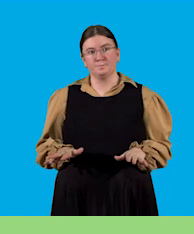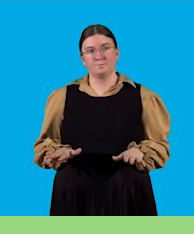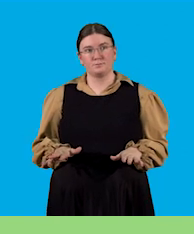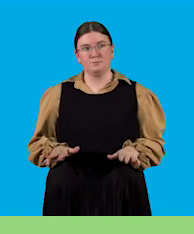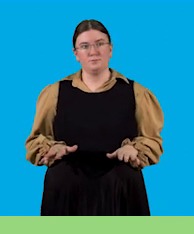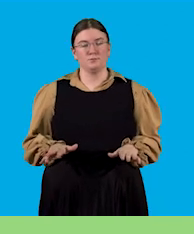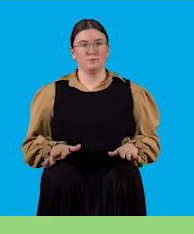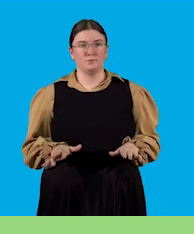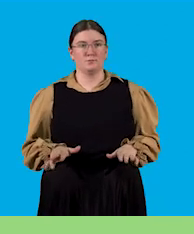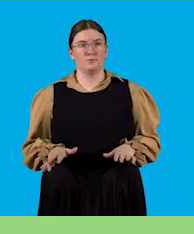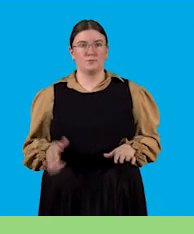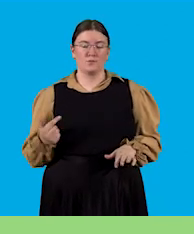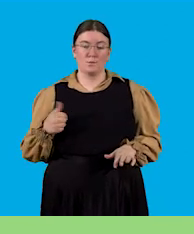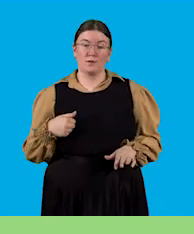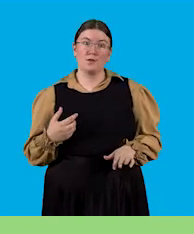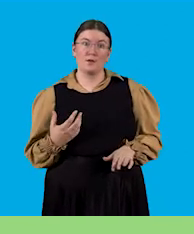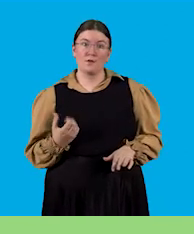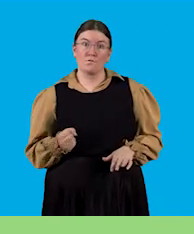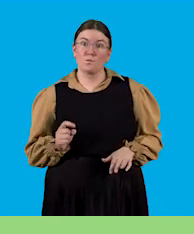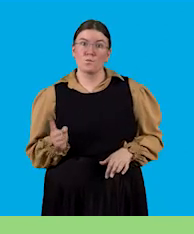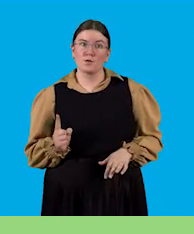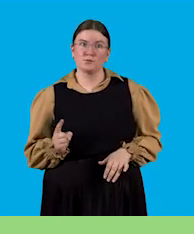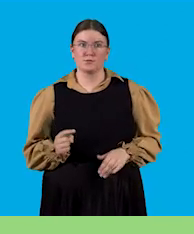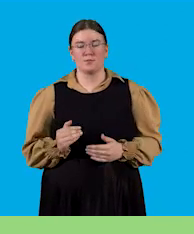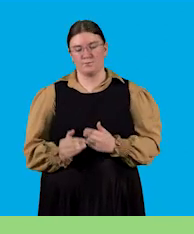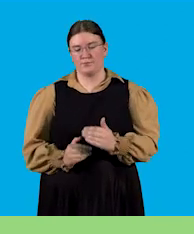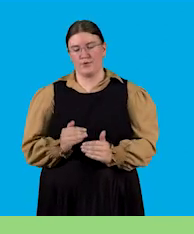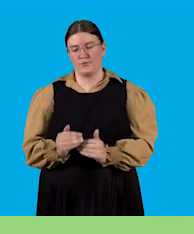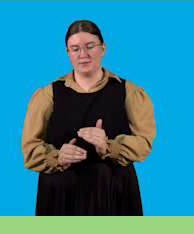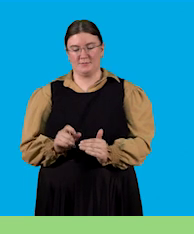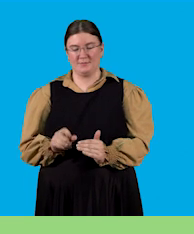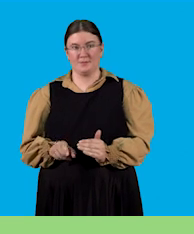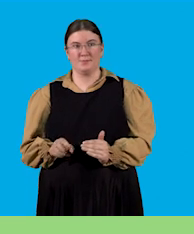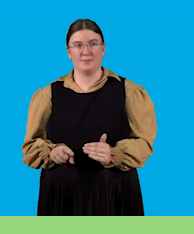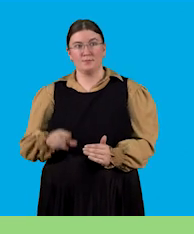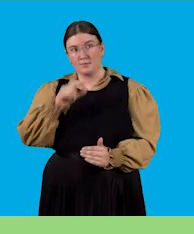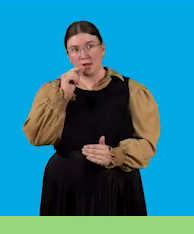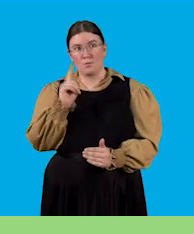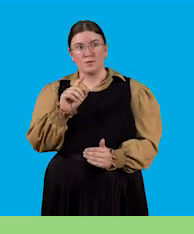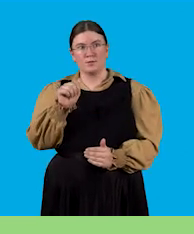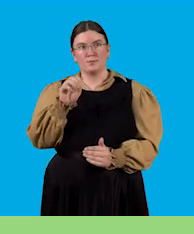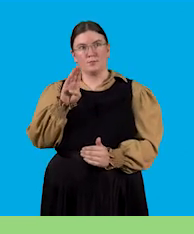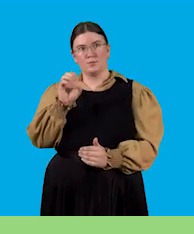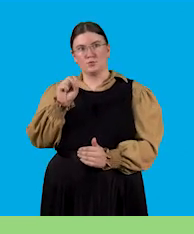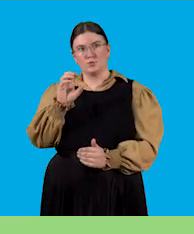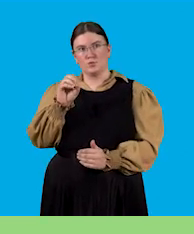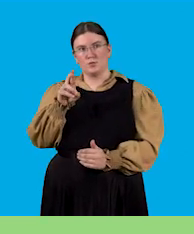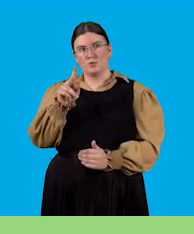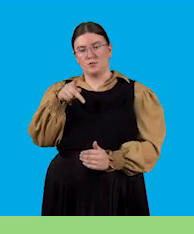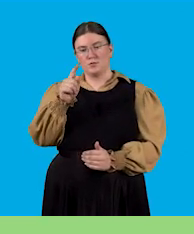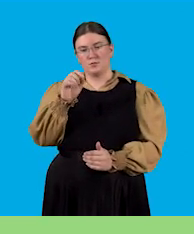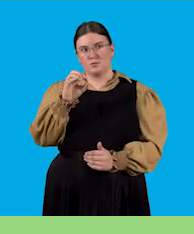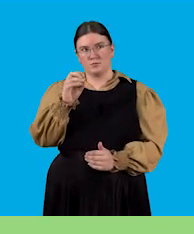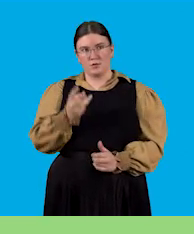water, we then go through a process of absorption. It also